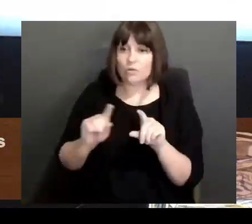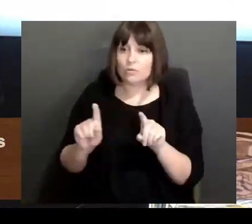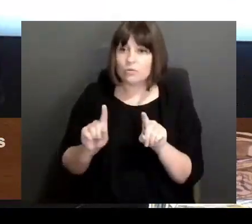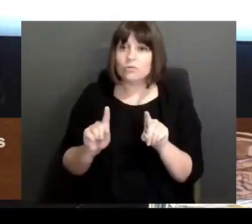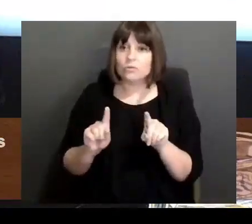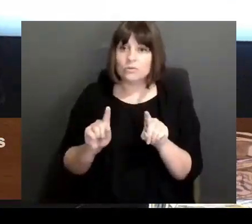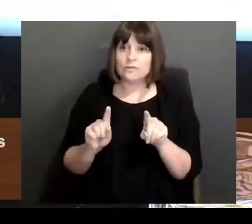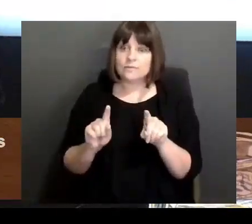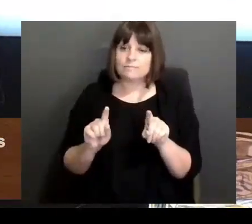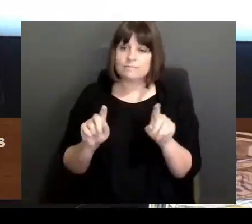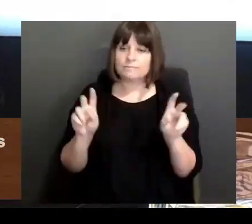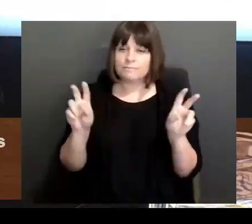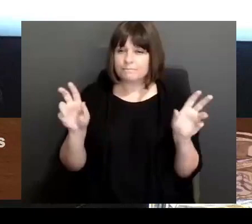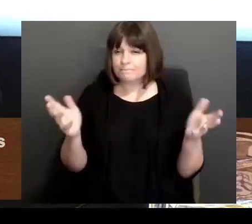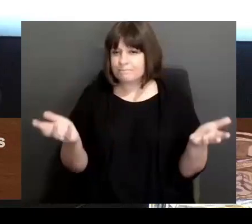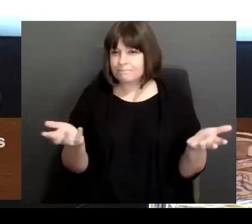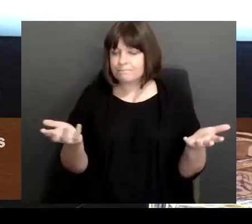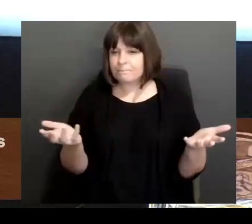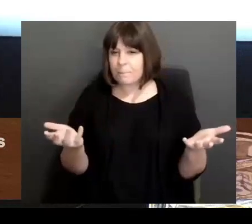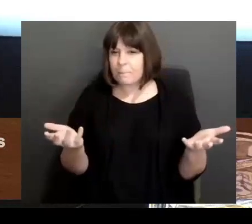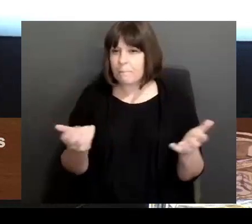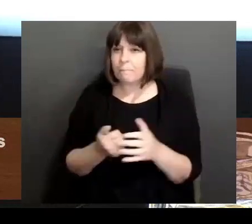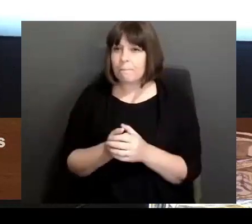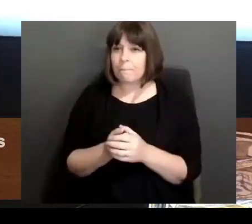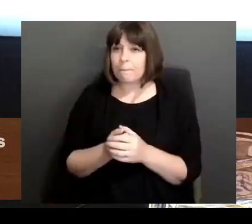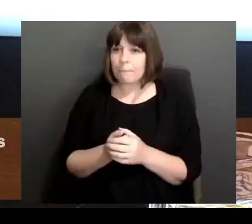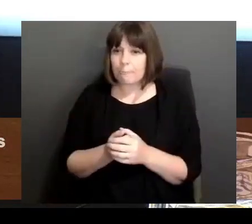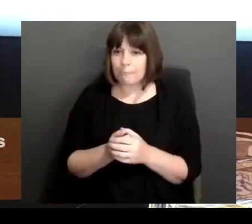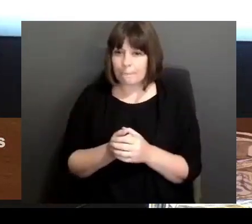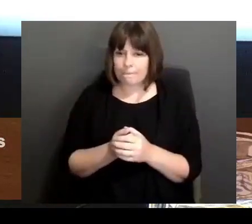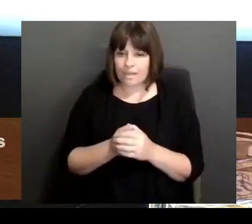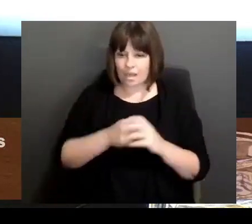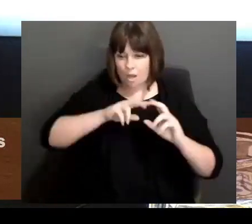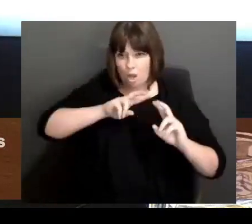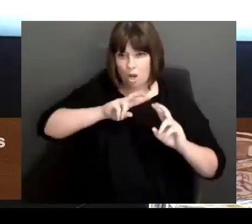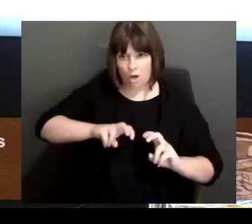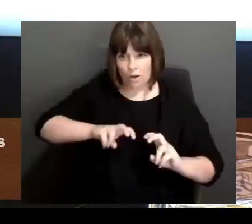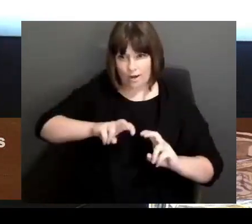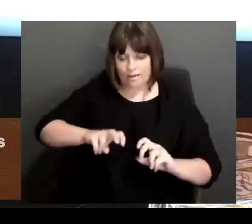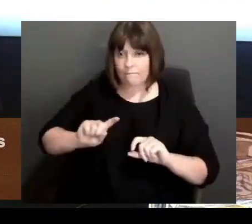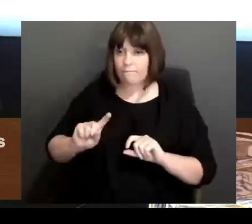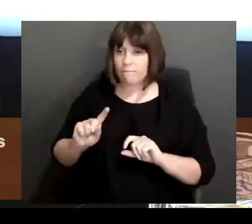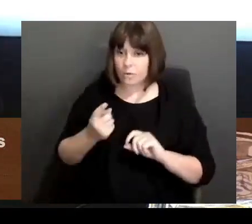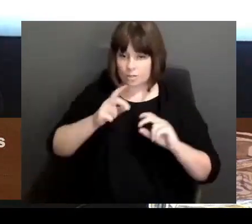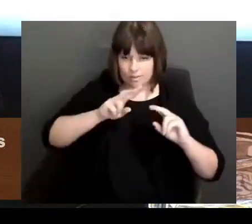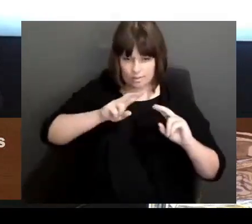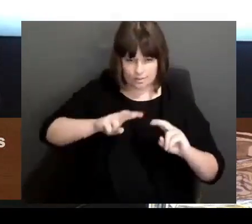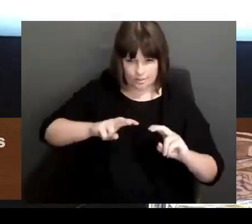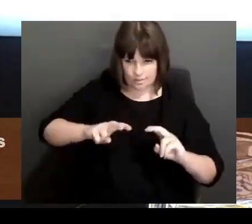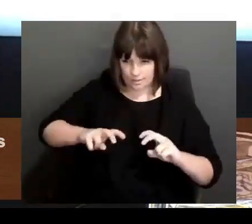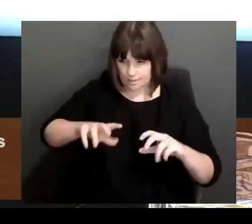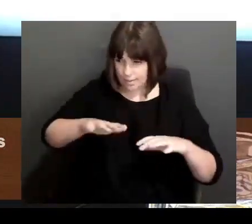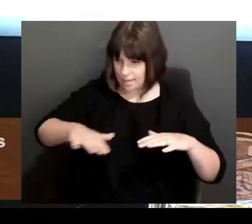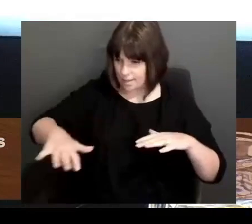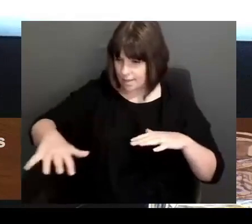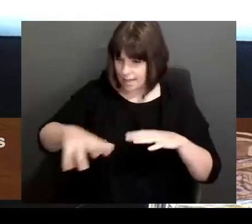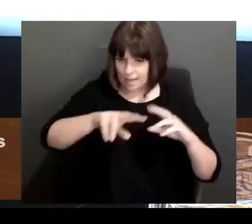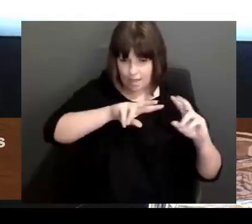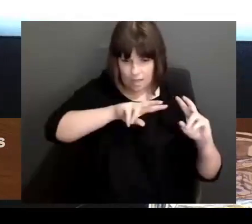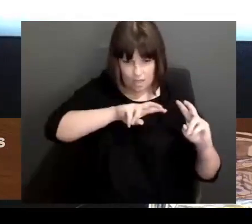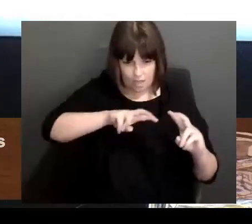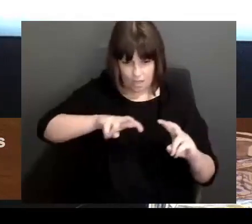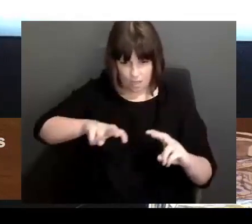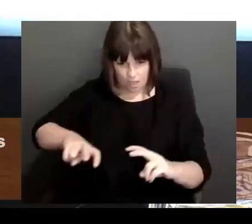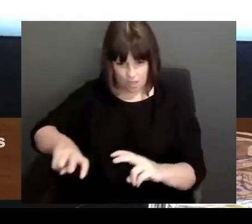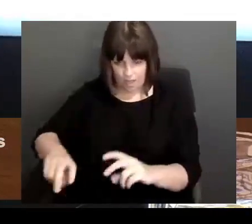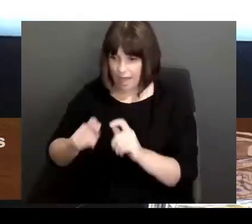front-ending a lot of the investigations or an appreciation of all of the values that people ascribe